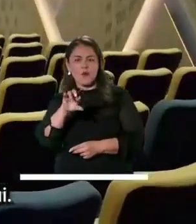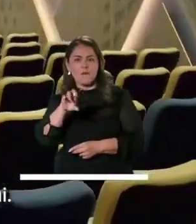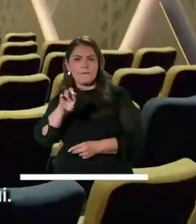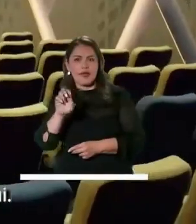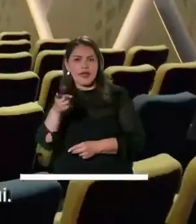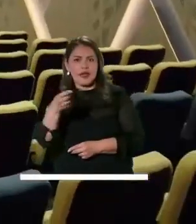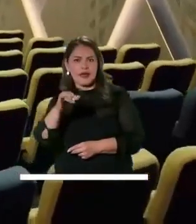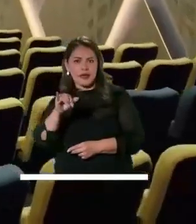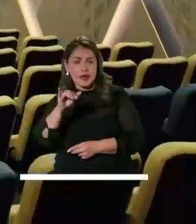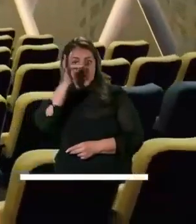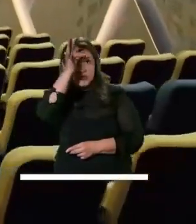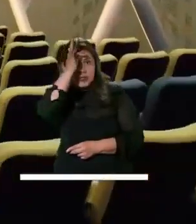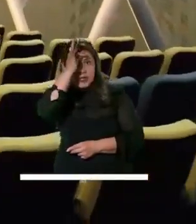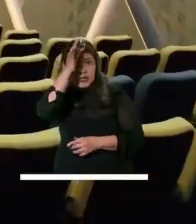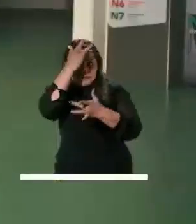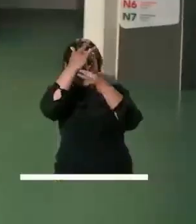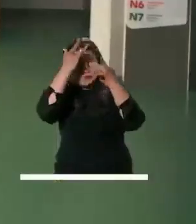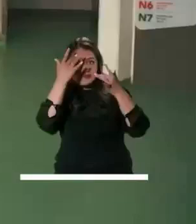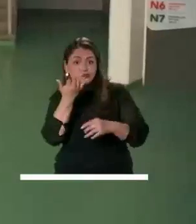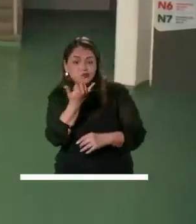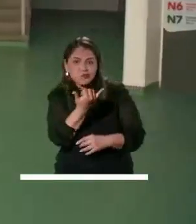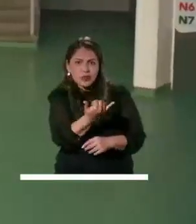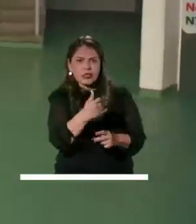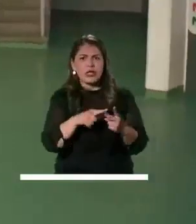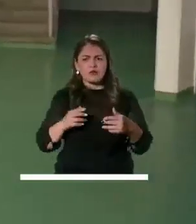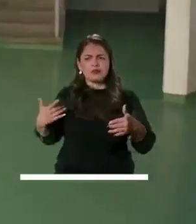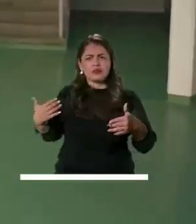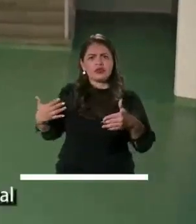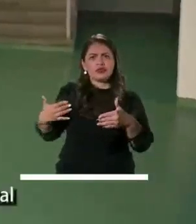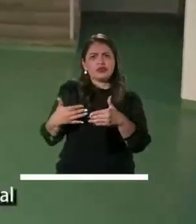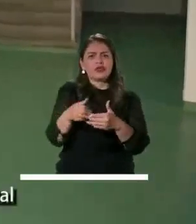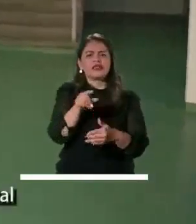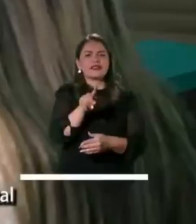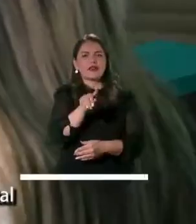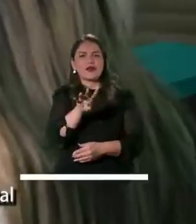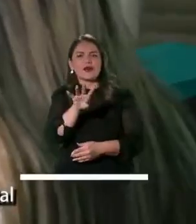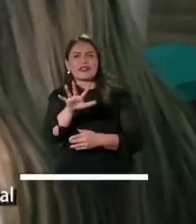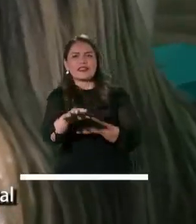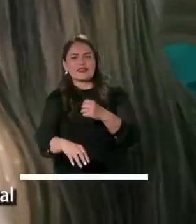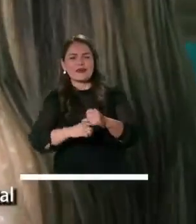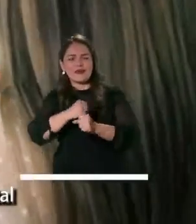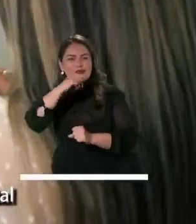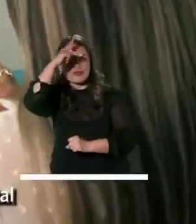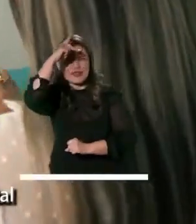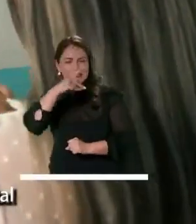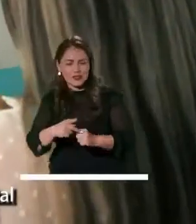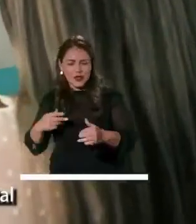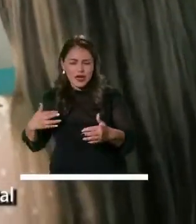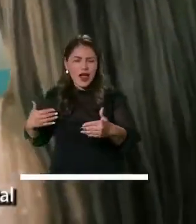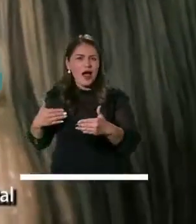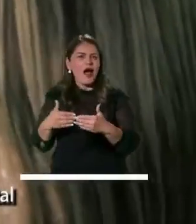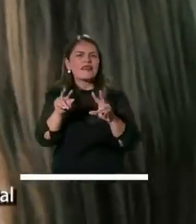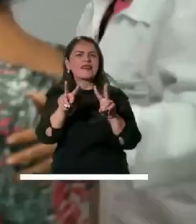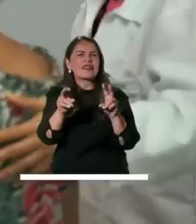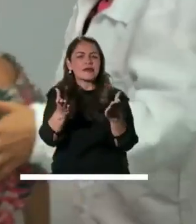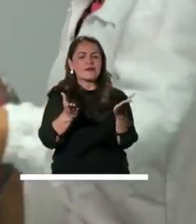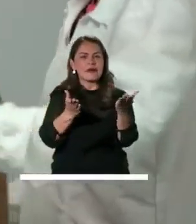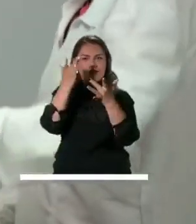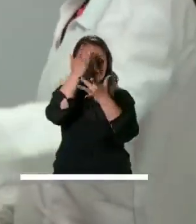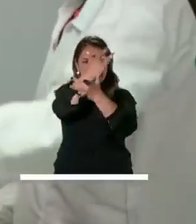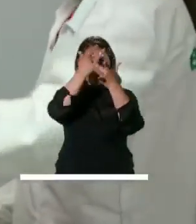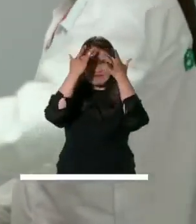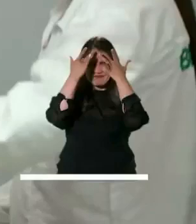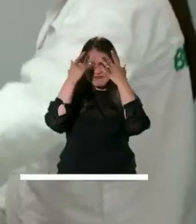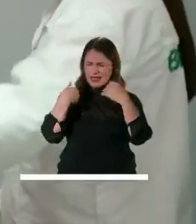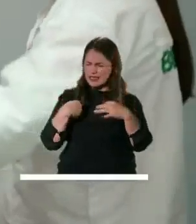over 145 years of history providing specialized mental health service with the